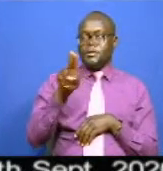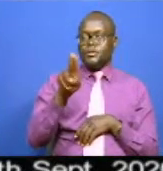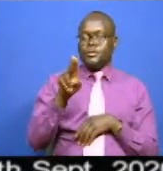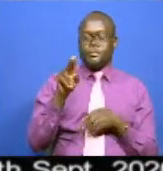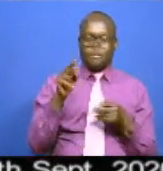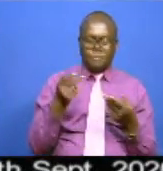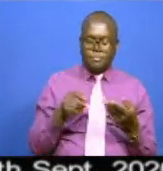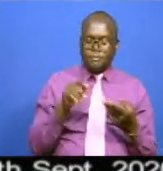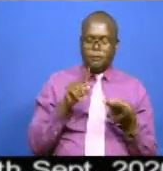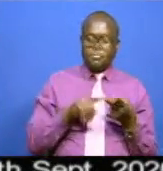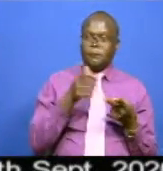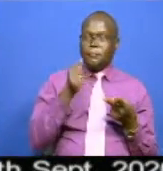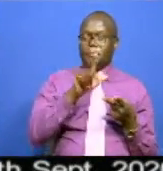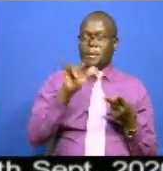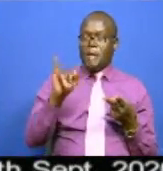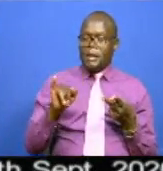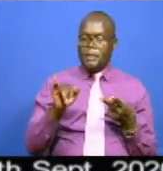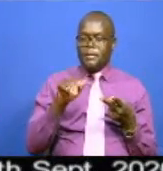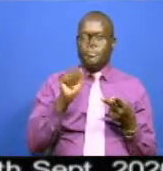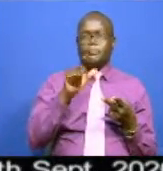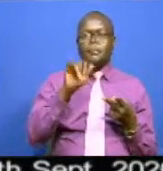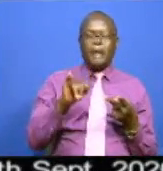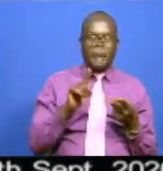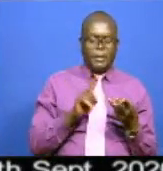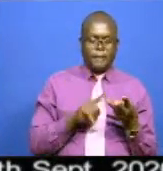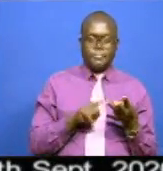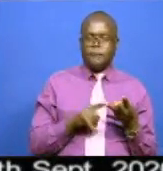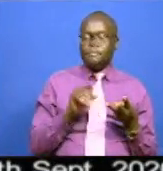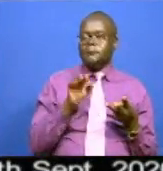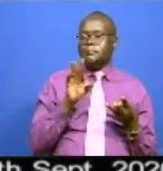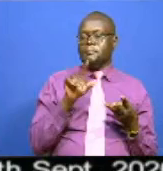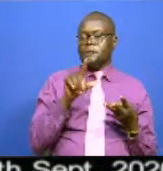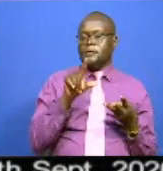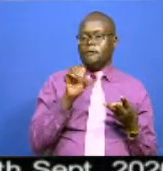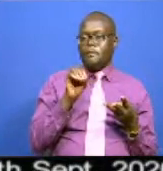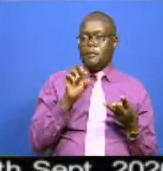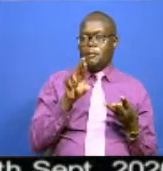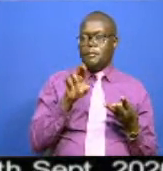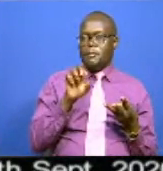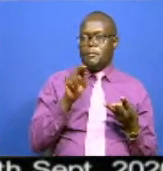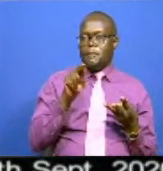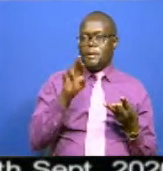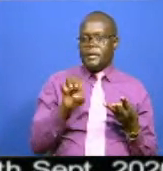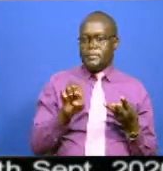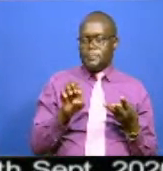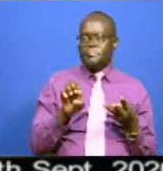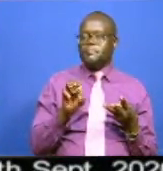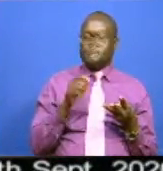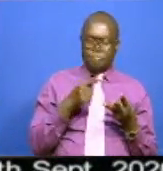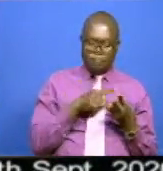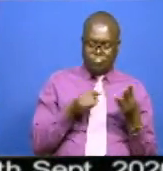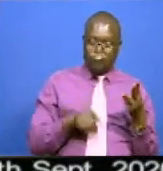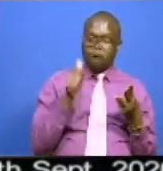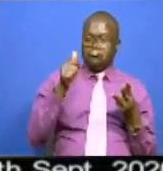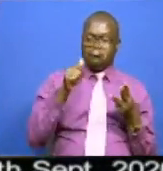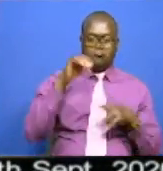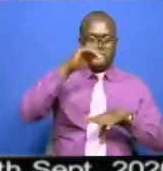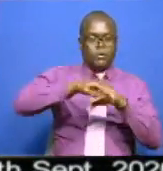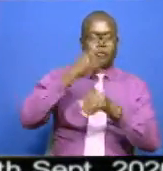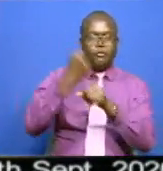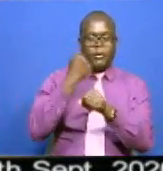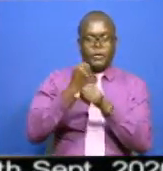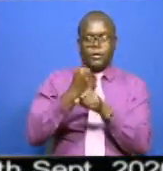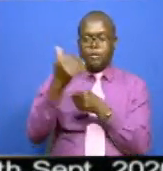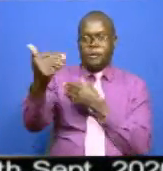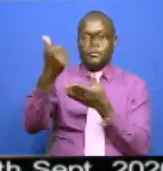Mr. Ali Abdullah Swallow, and Ms. Florence Tabu Beria were suitably qualified for the